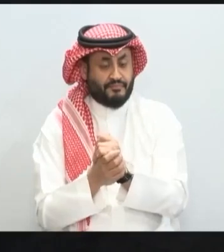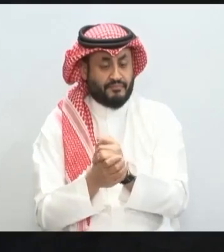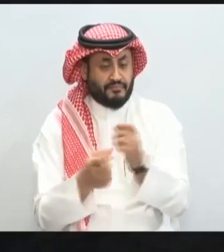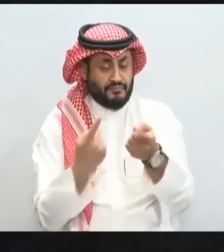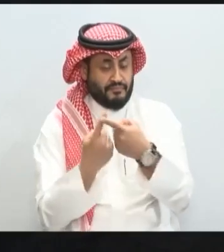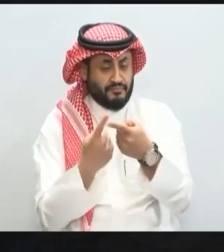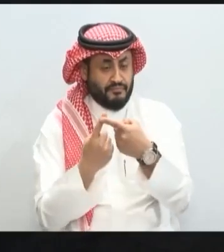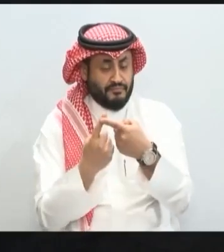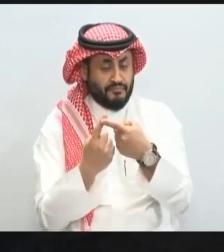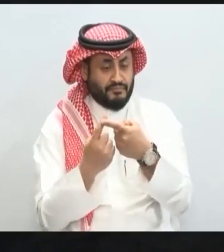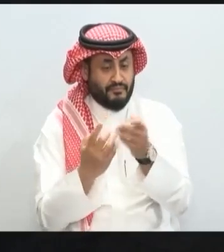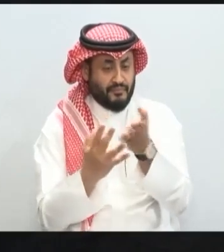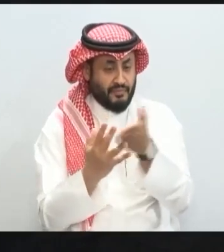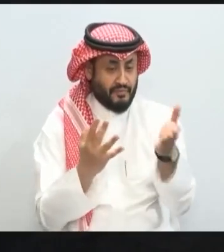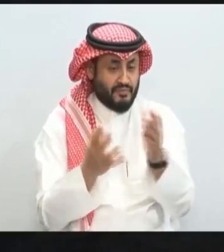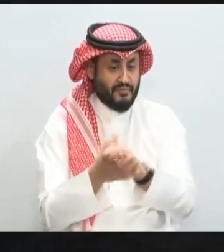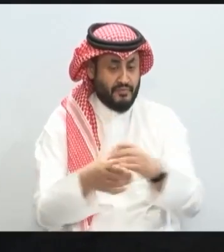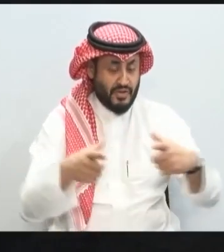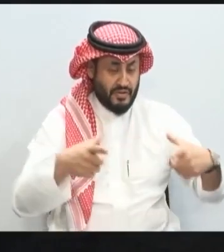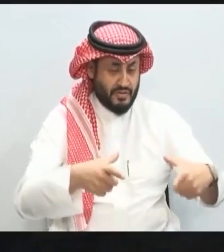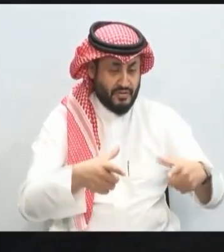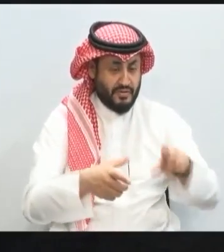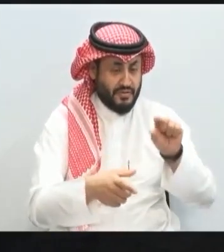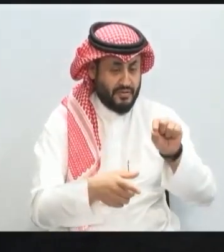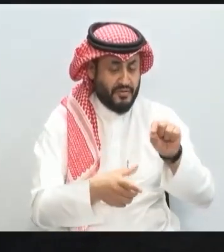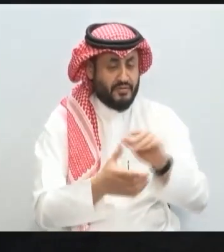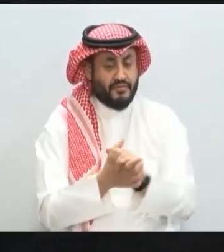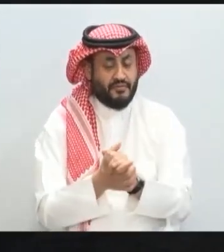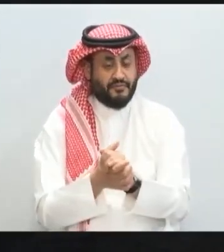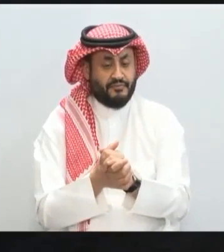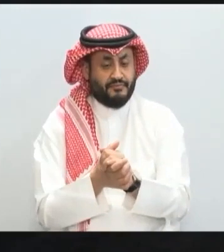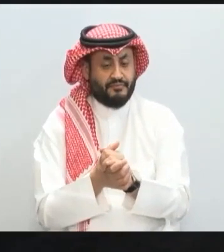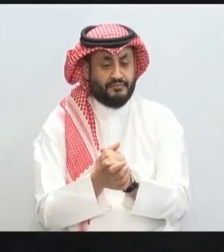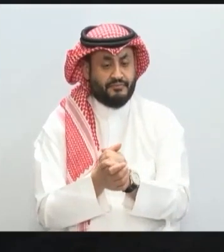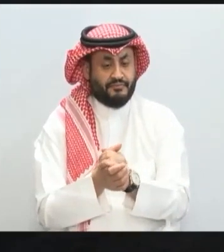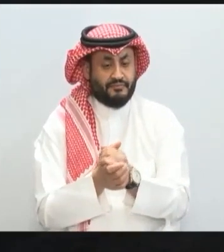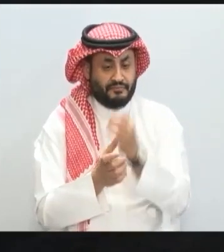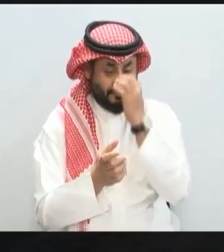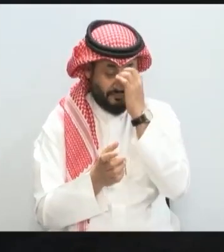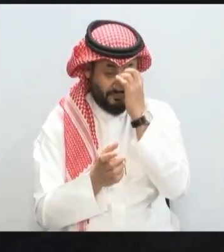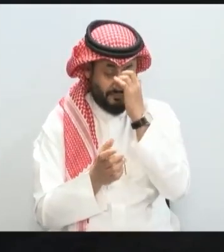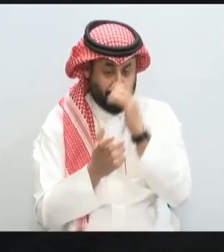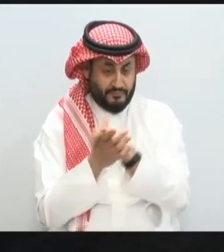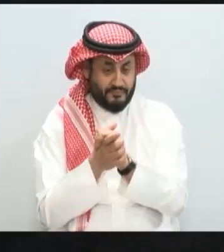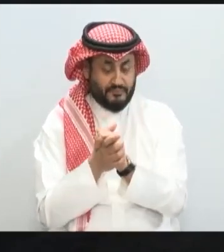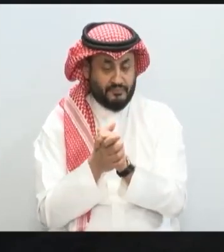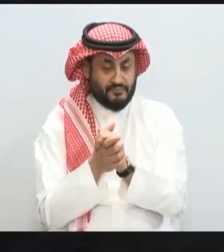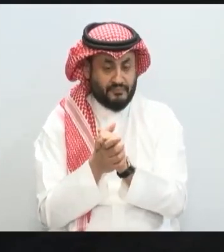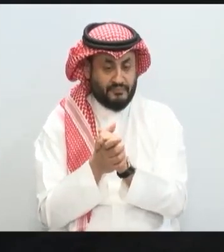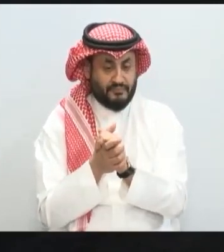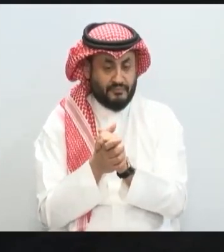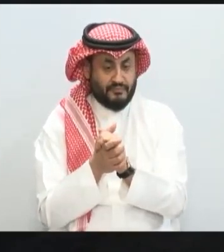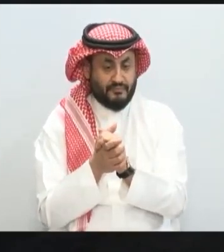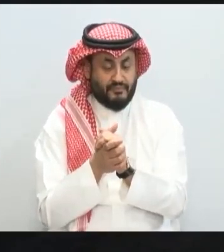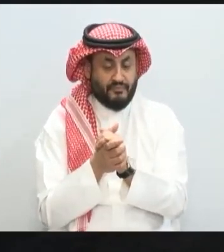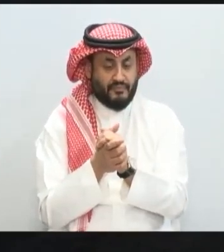part, the first part of the meal is the appetizers. You remember the appetizers. Then the